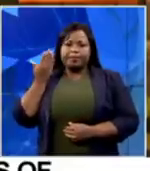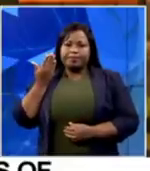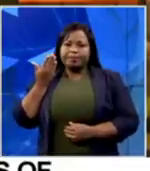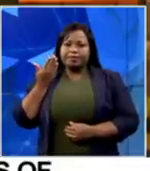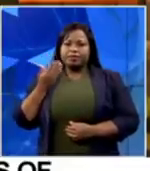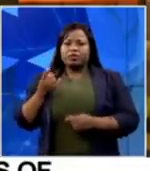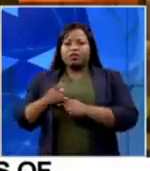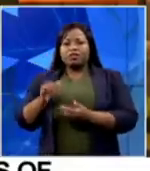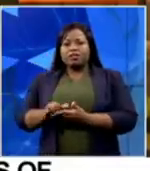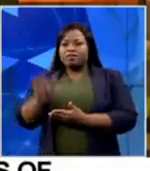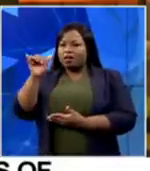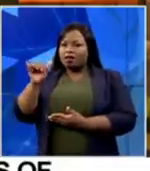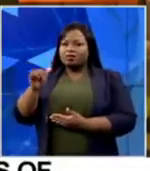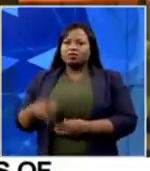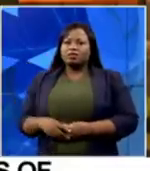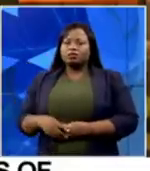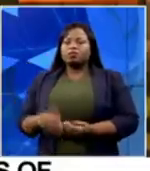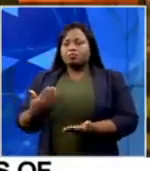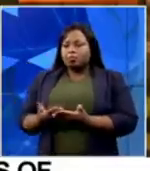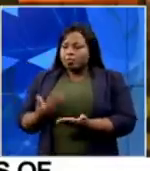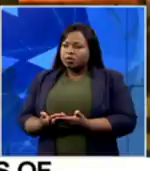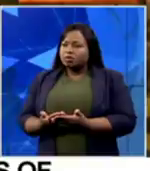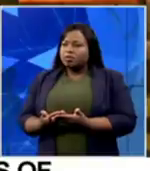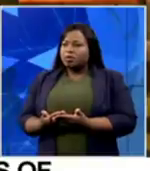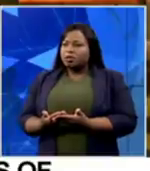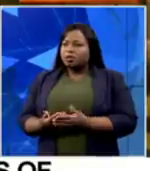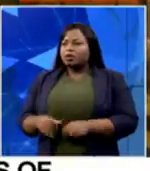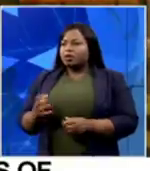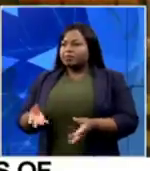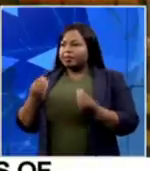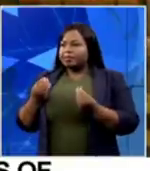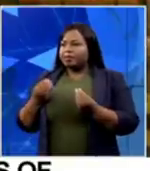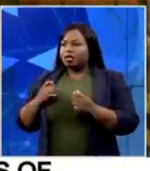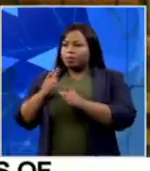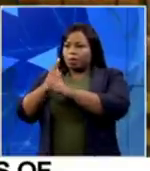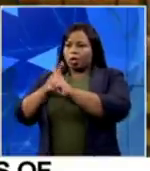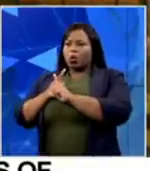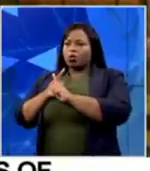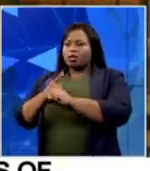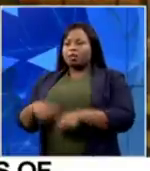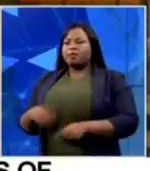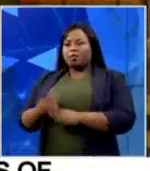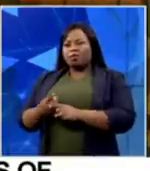for these flights, it is possible to obtain a loan, but that's a small minority of